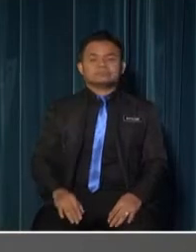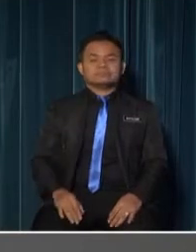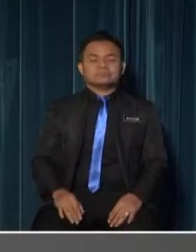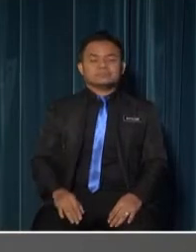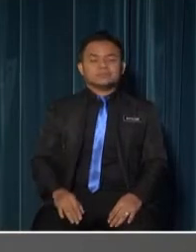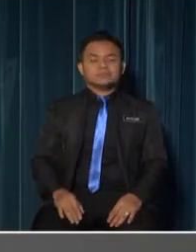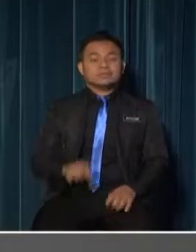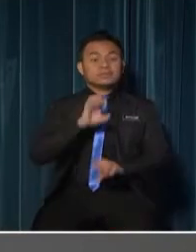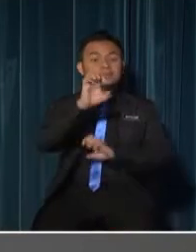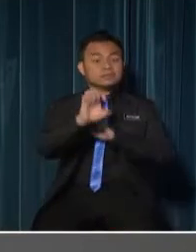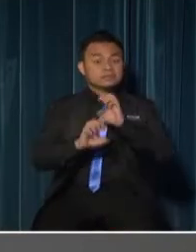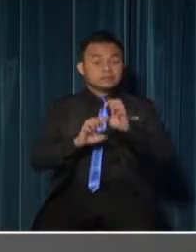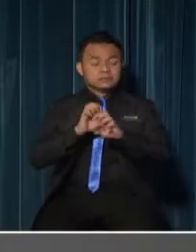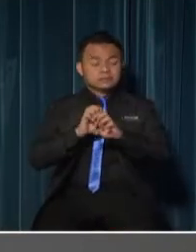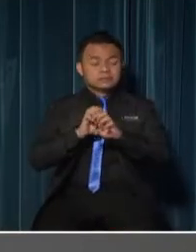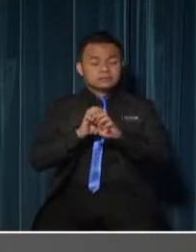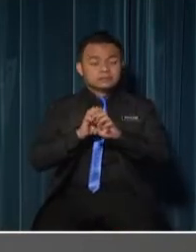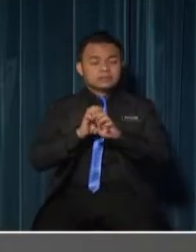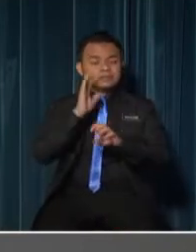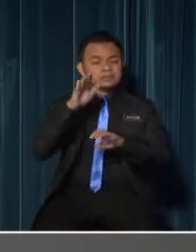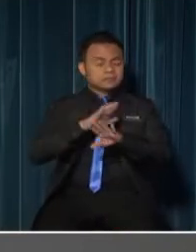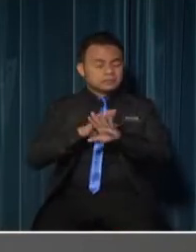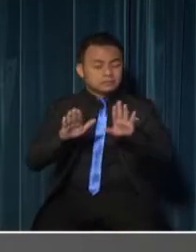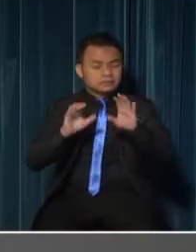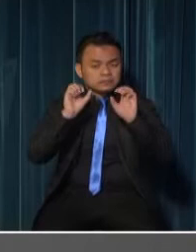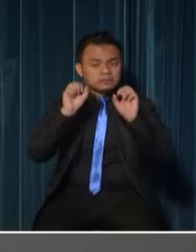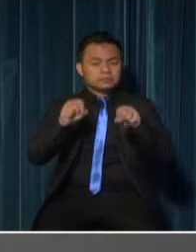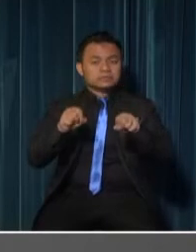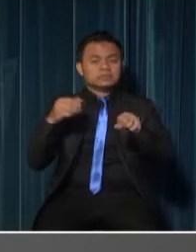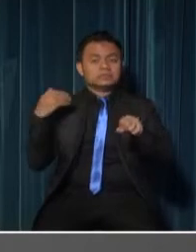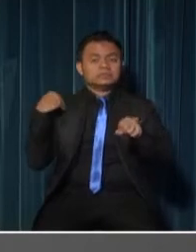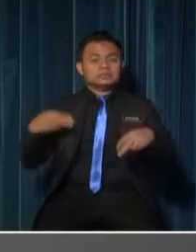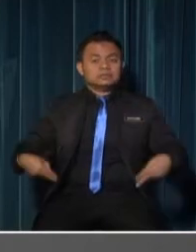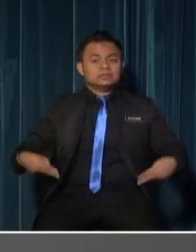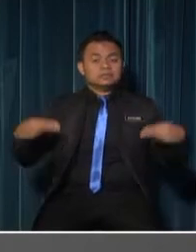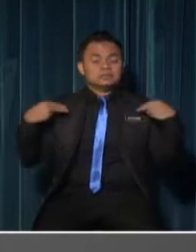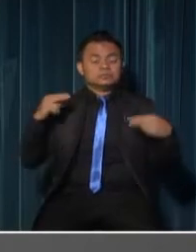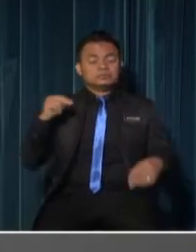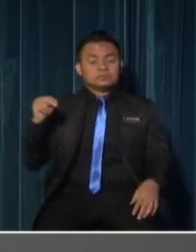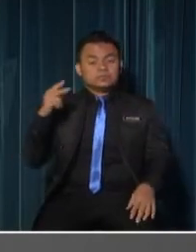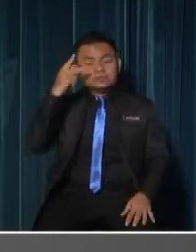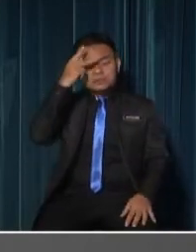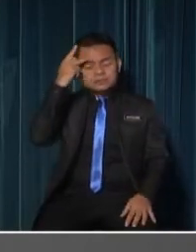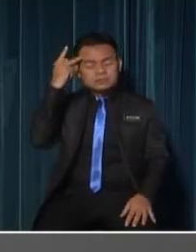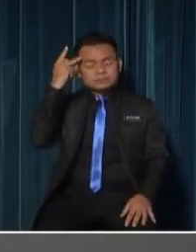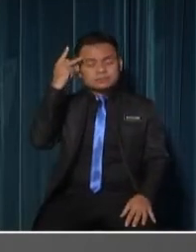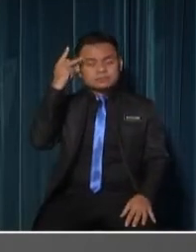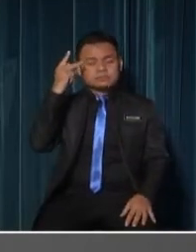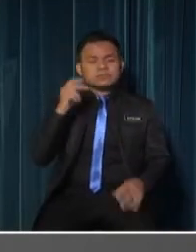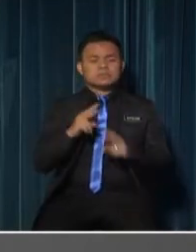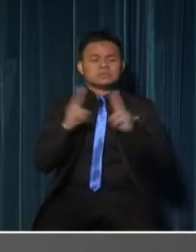The Earth would no longer be suitable for life because it would be too